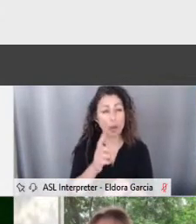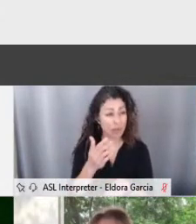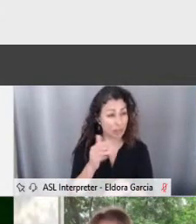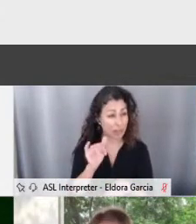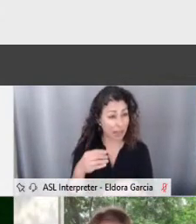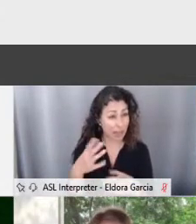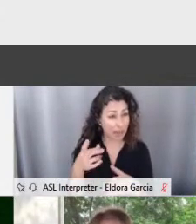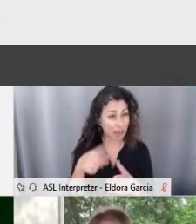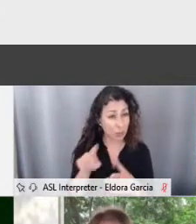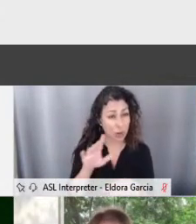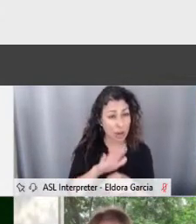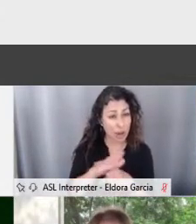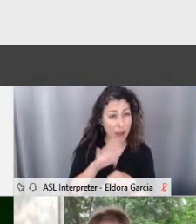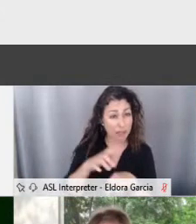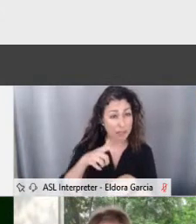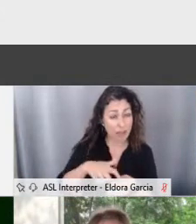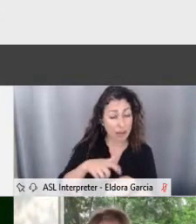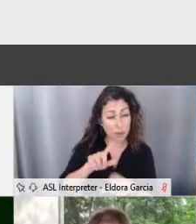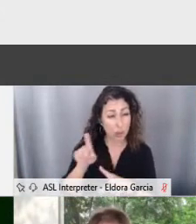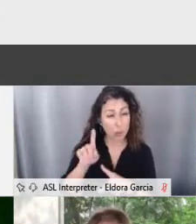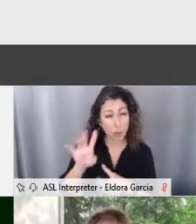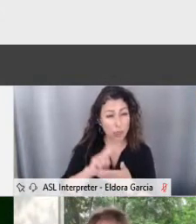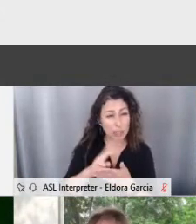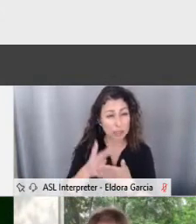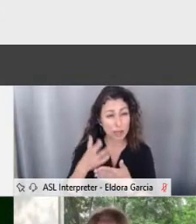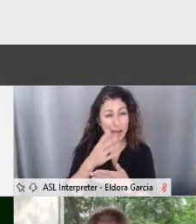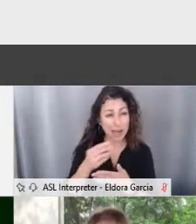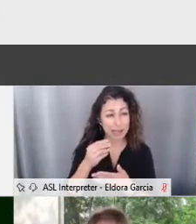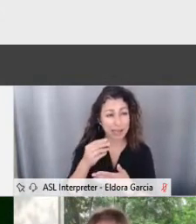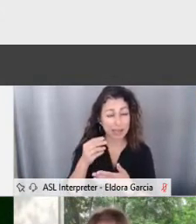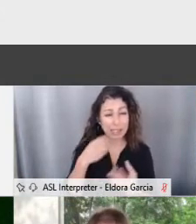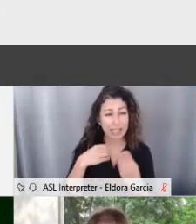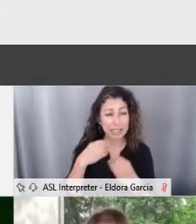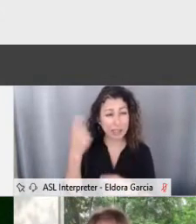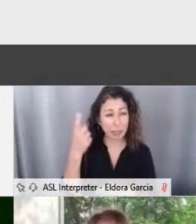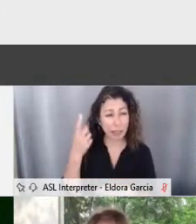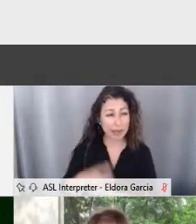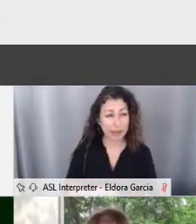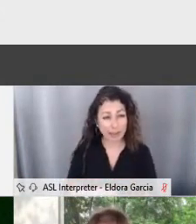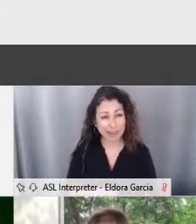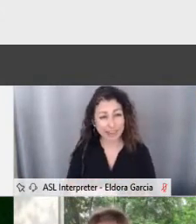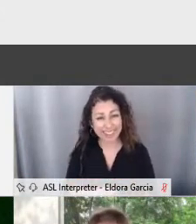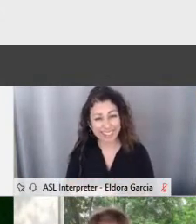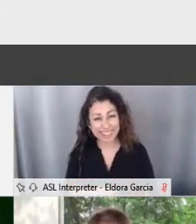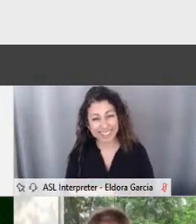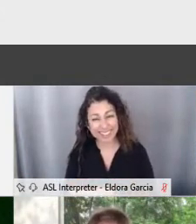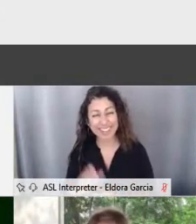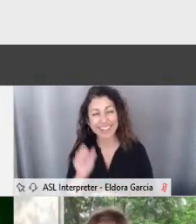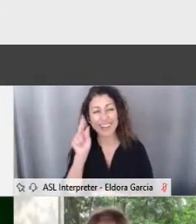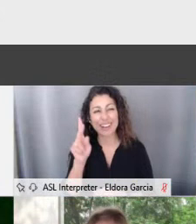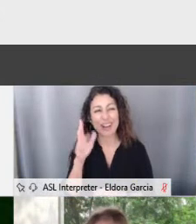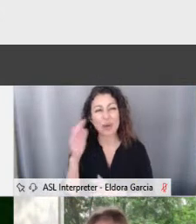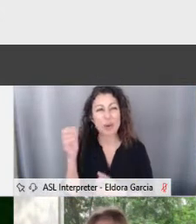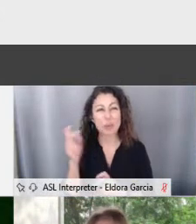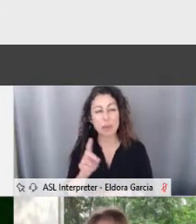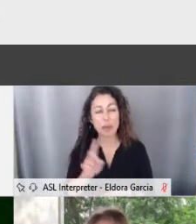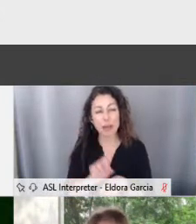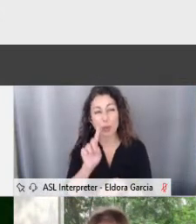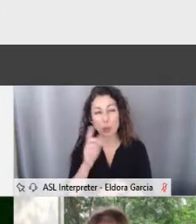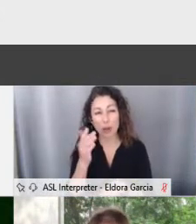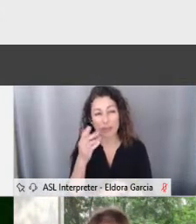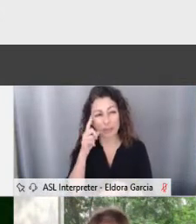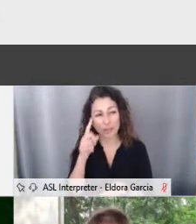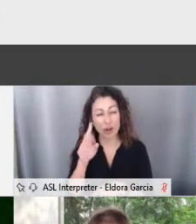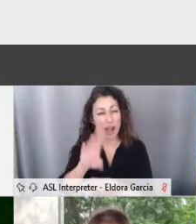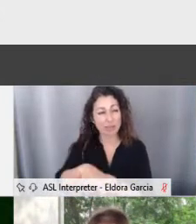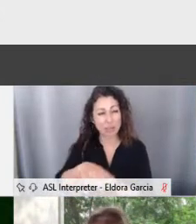that give you enough time to go to your kitchens and raid the icebox? Okay, let's come back at 1:15 for